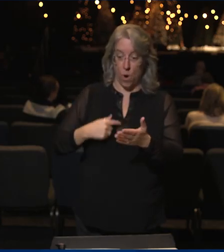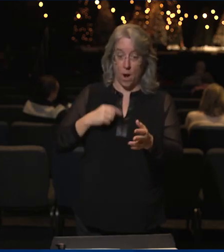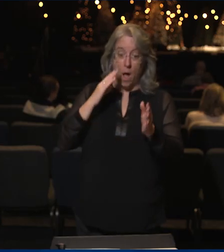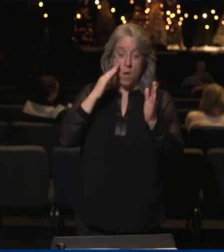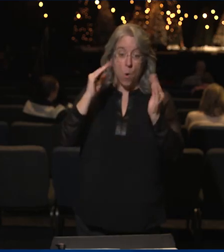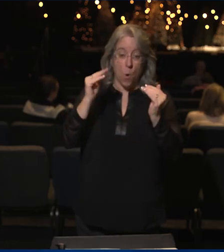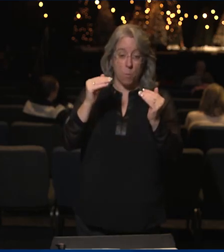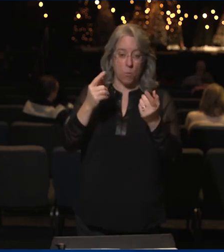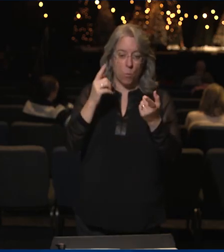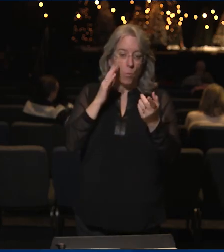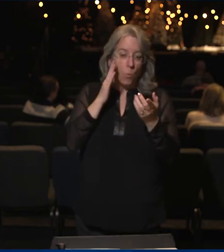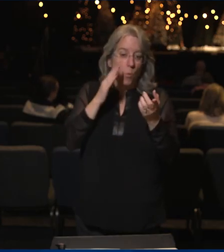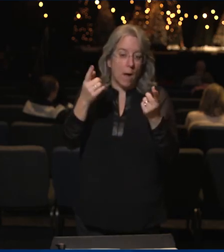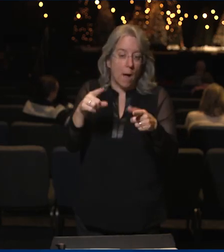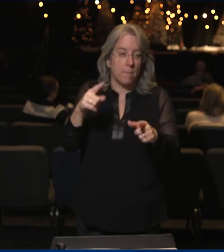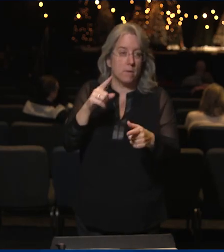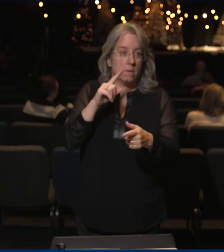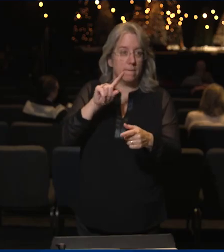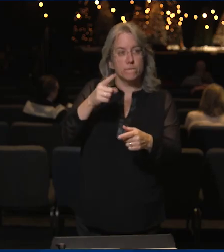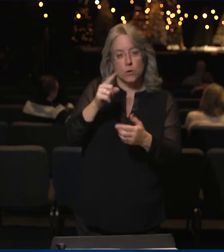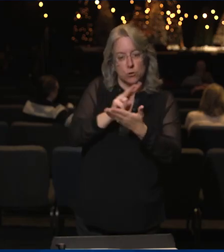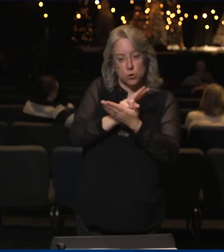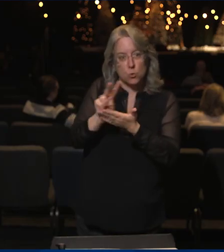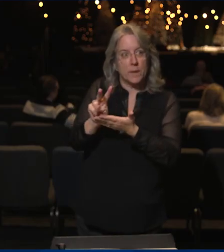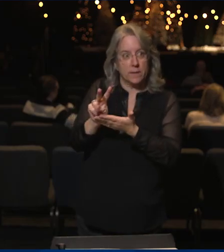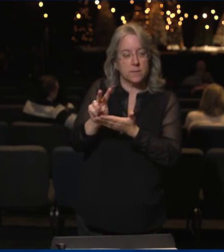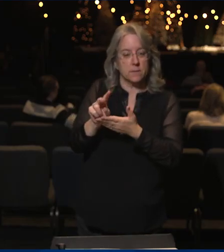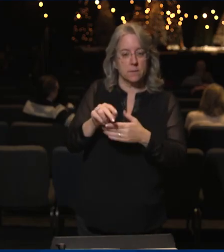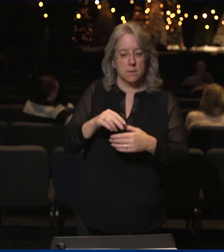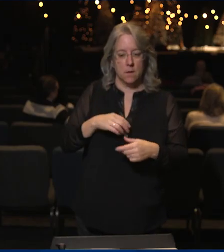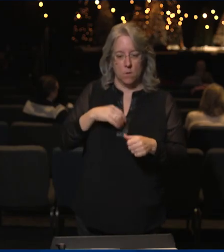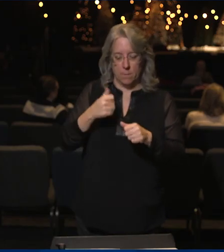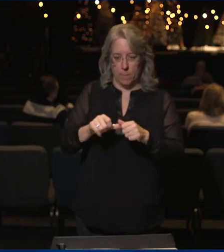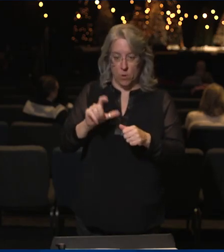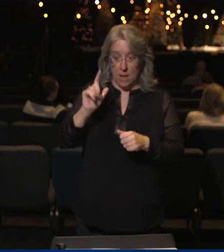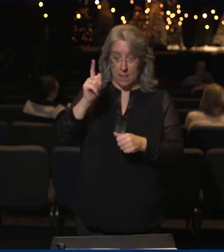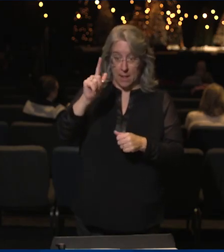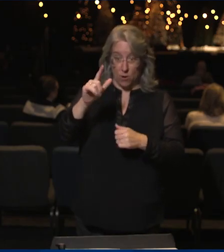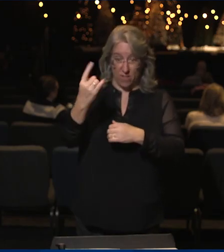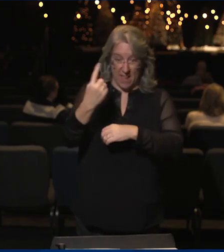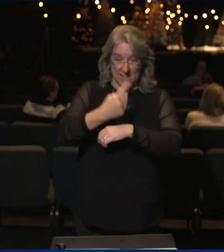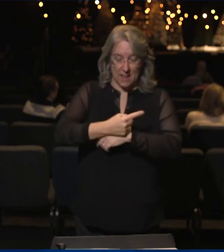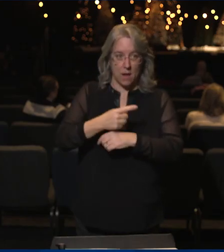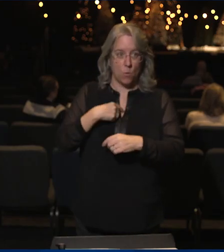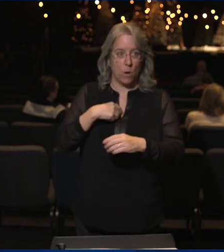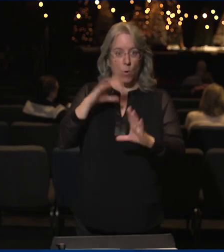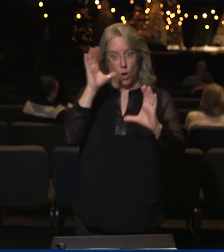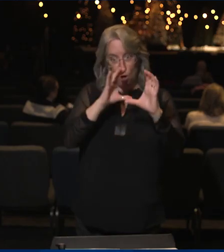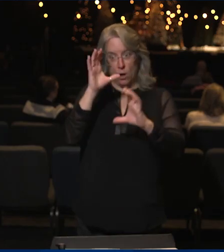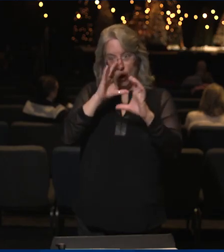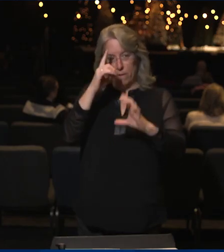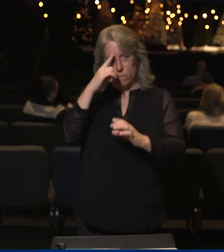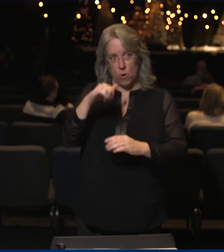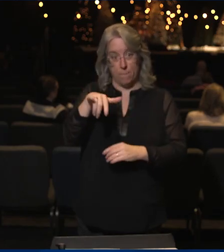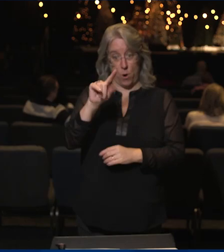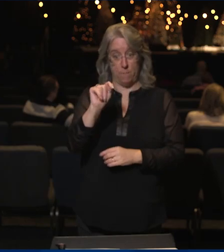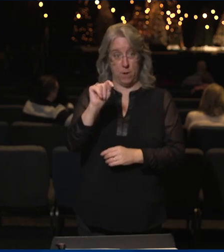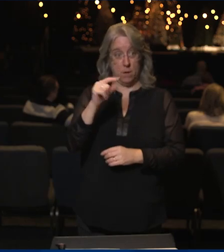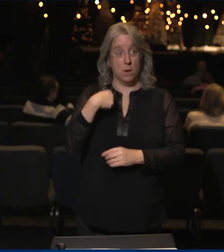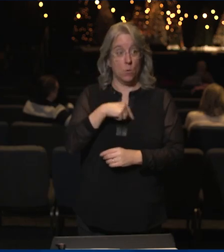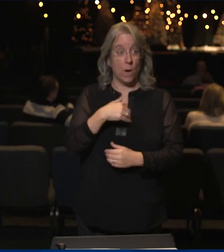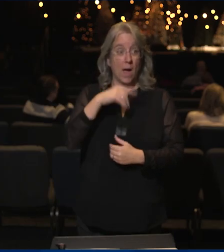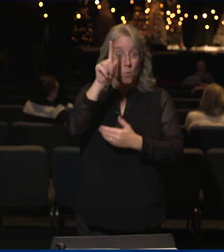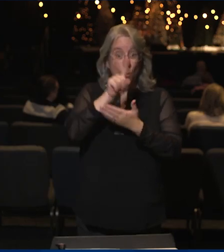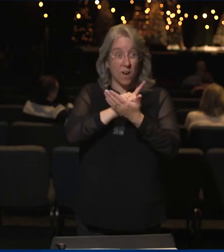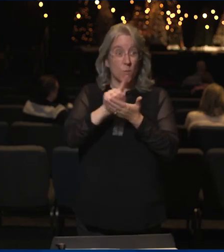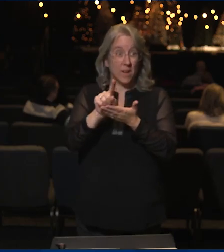2 weeks. I remember later that day going out and looking for apartments because we had a week to get a place to live for Julia